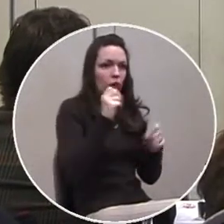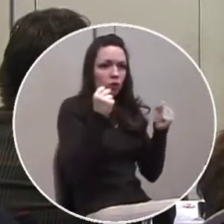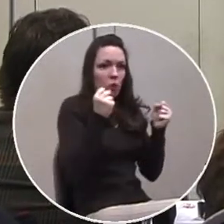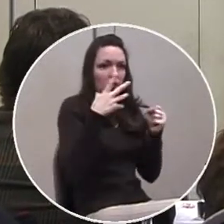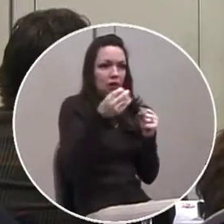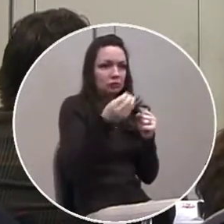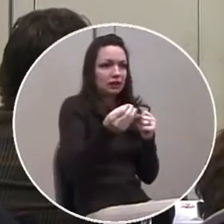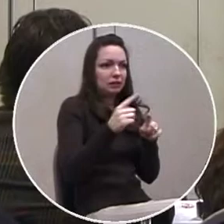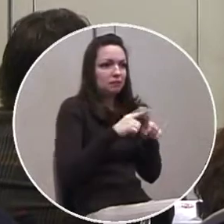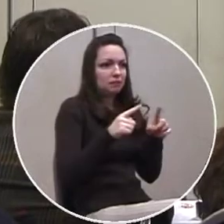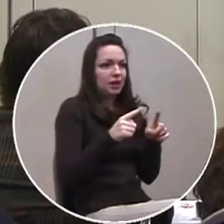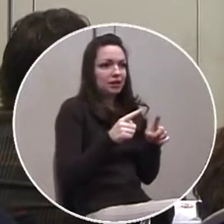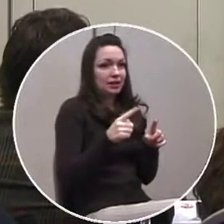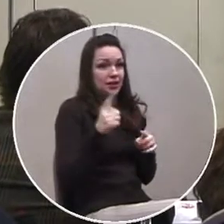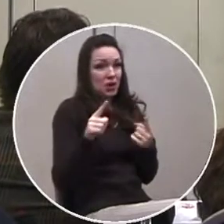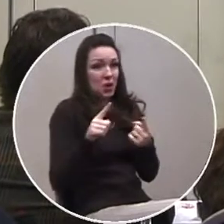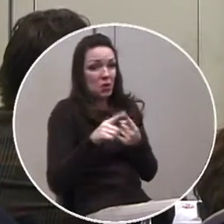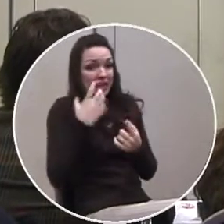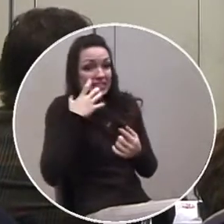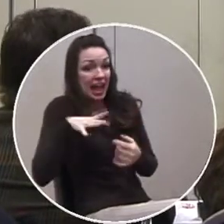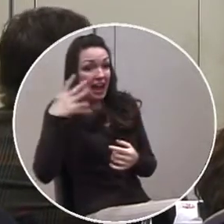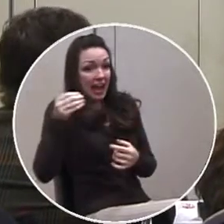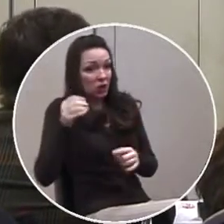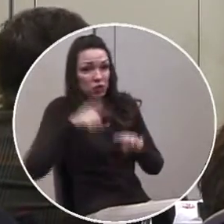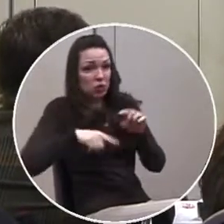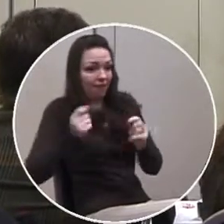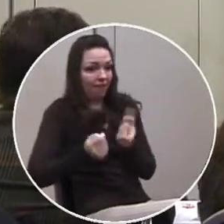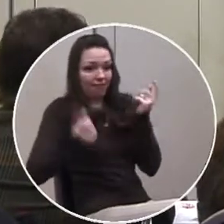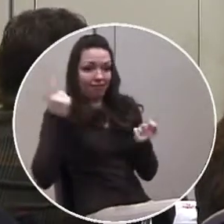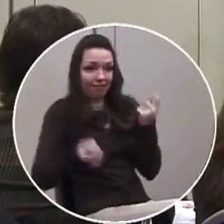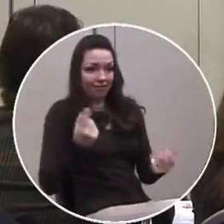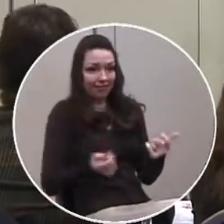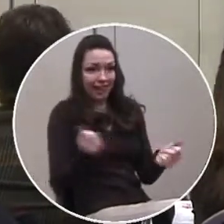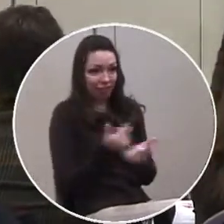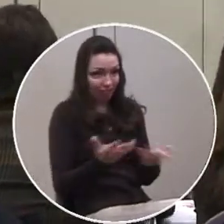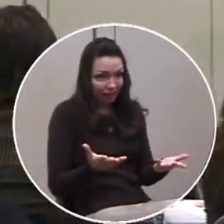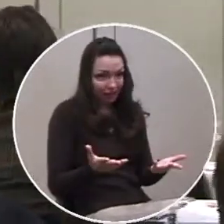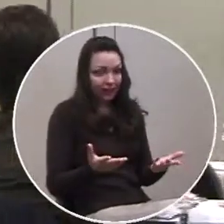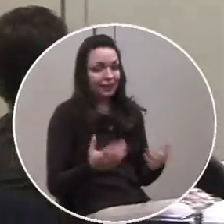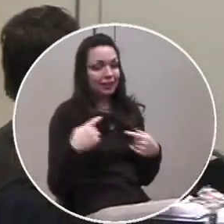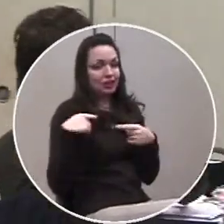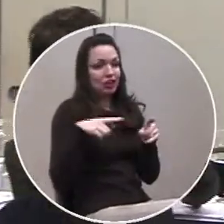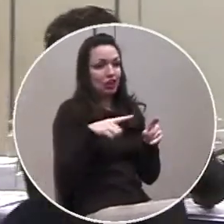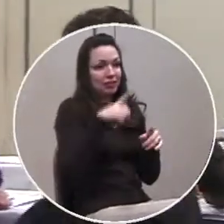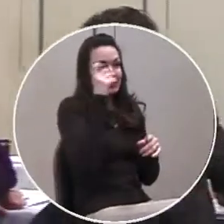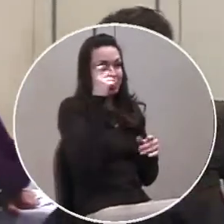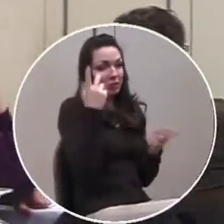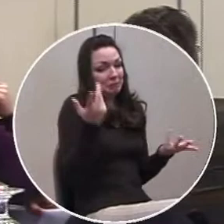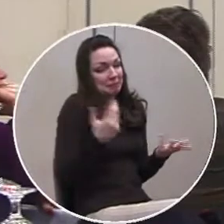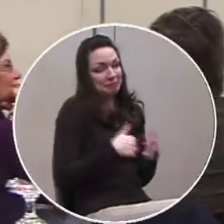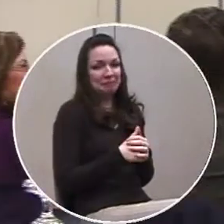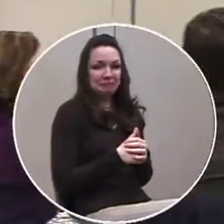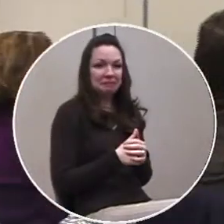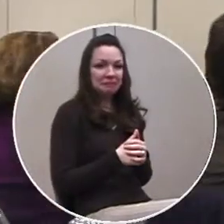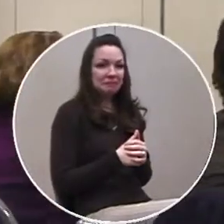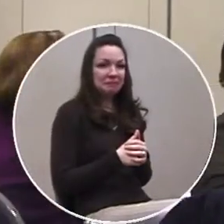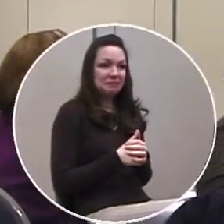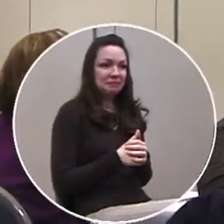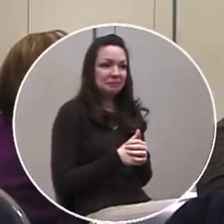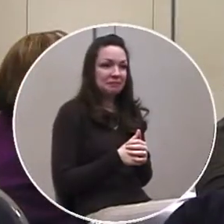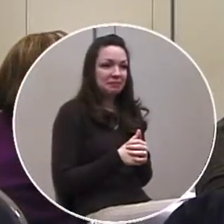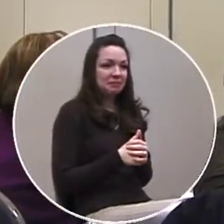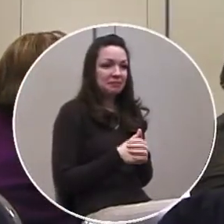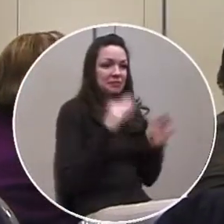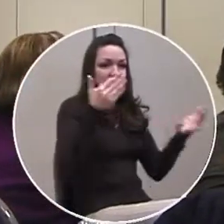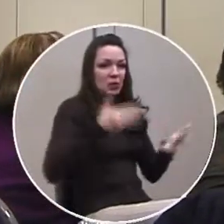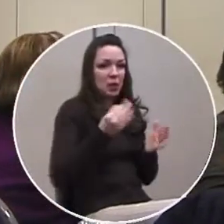certain amount you can take off when it's hot, right? Which you also get during the summer. So, well, good. Welcome